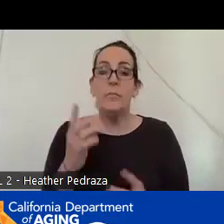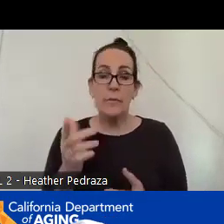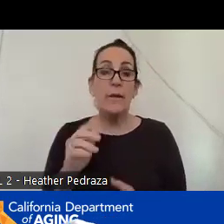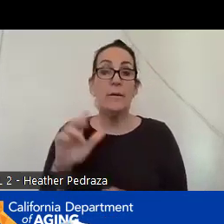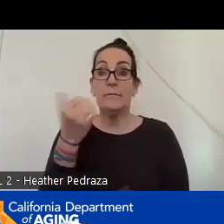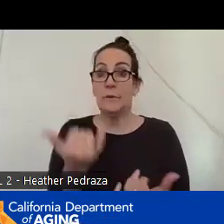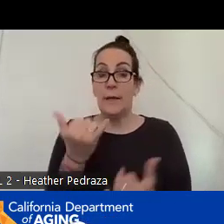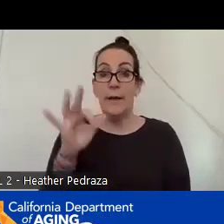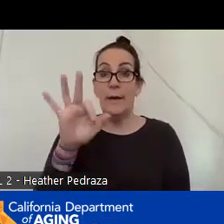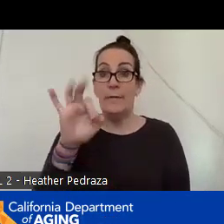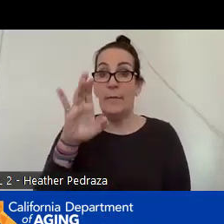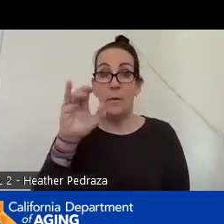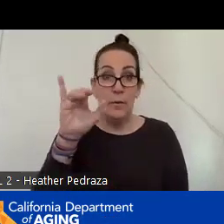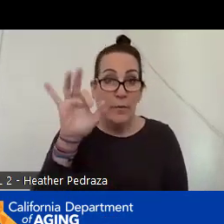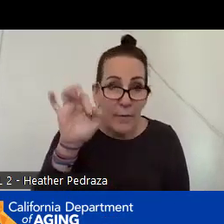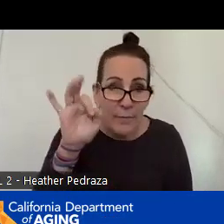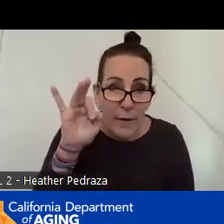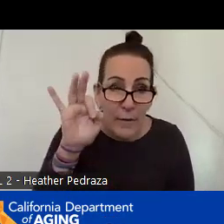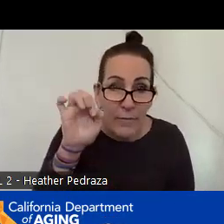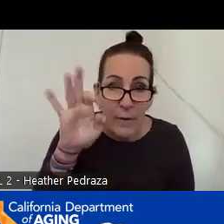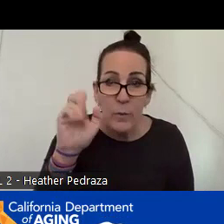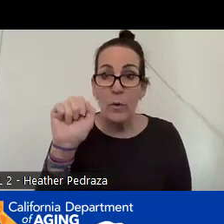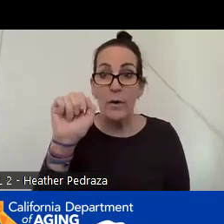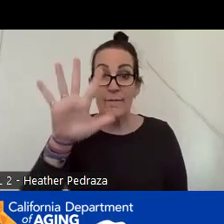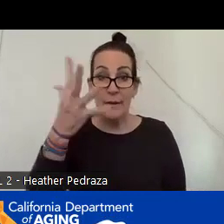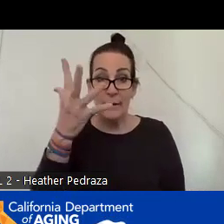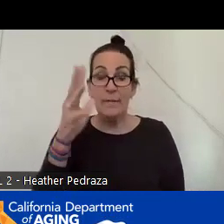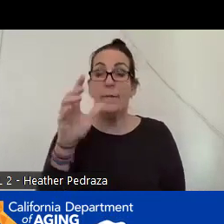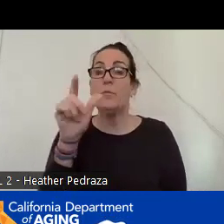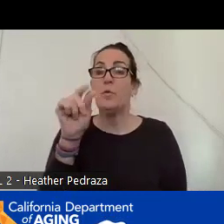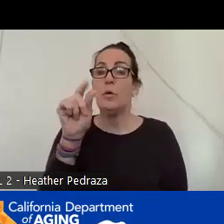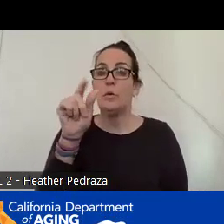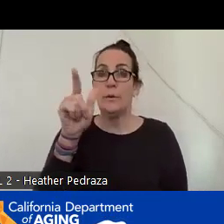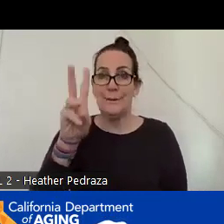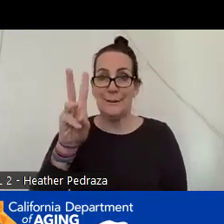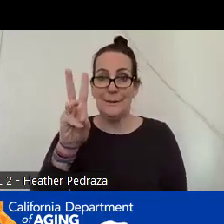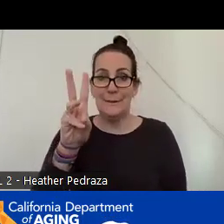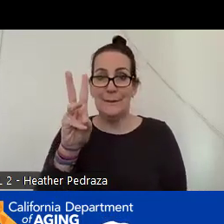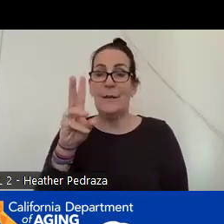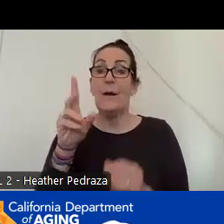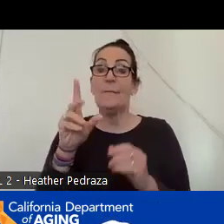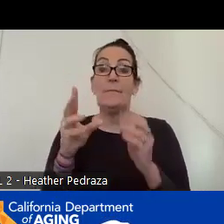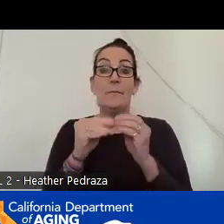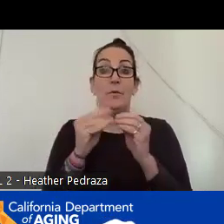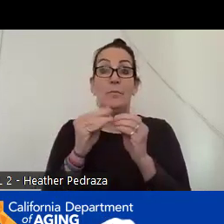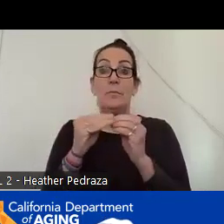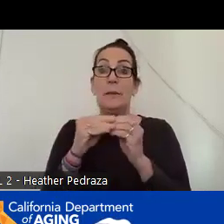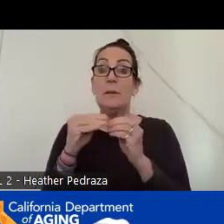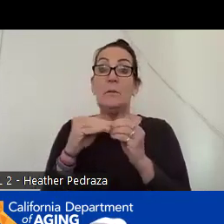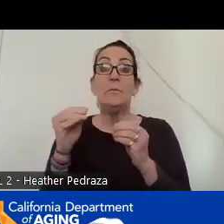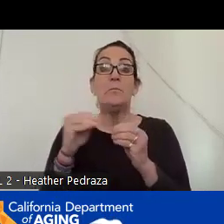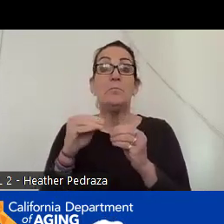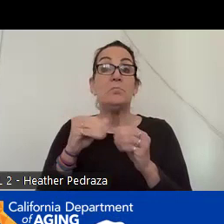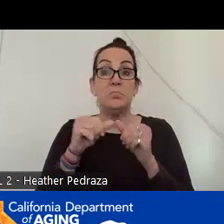and 10 o'clock. This meeting runs till 1. Thank you for joining us in this virtual